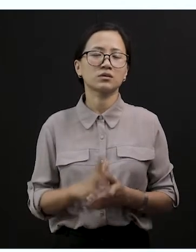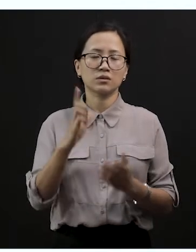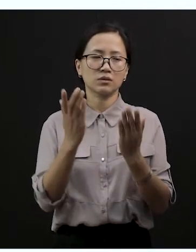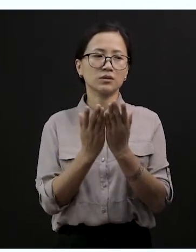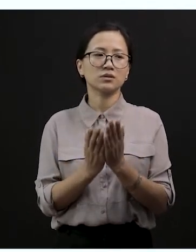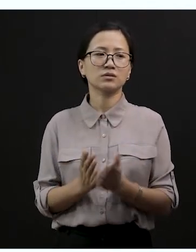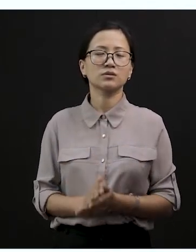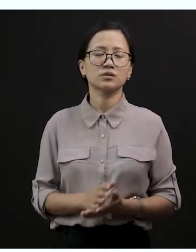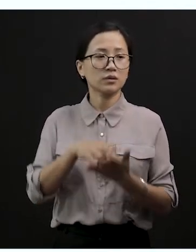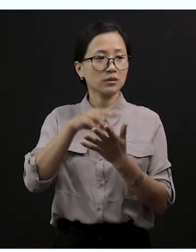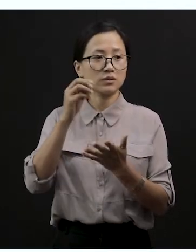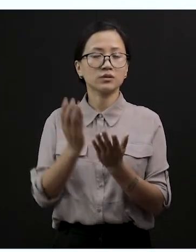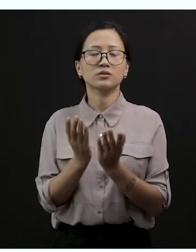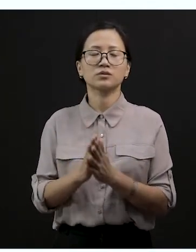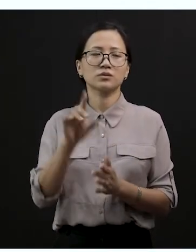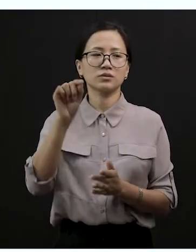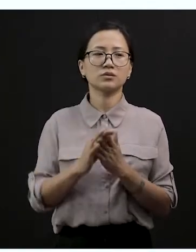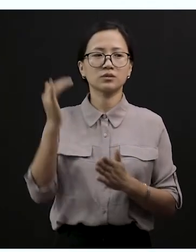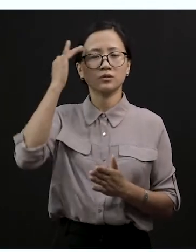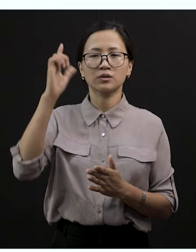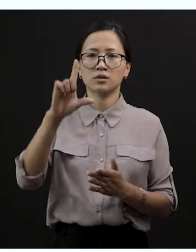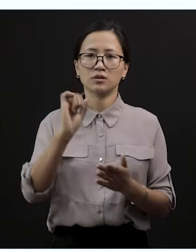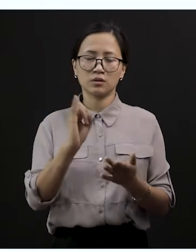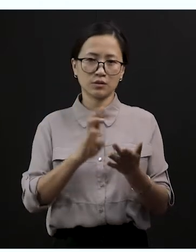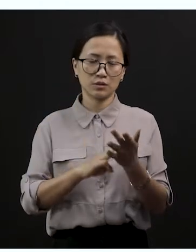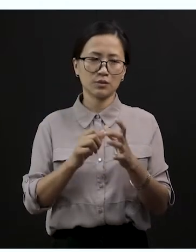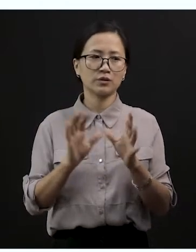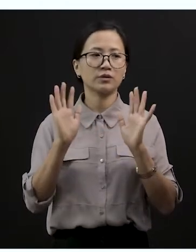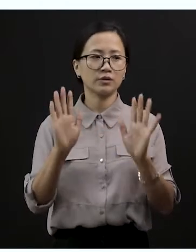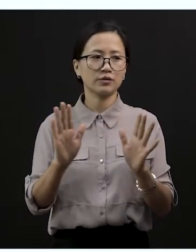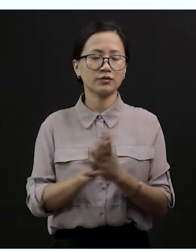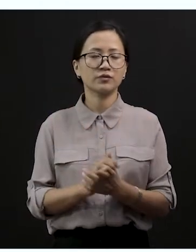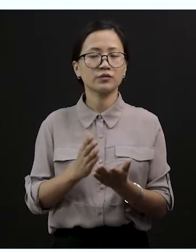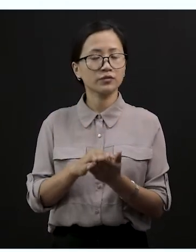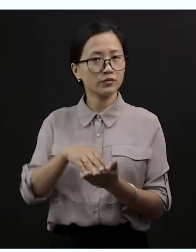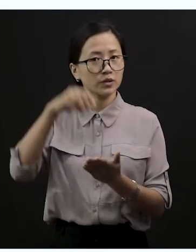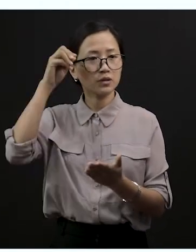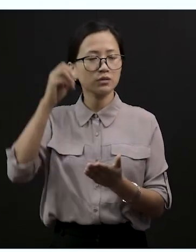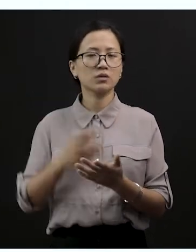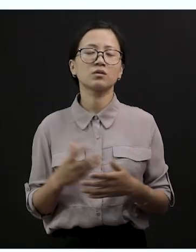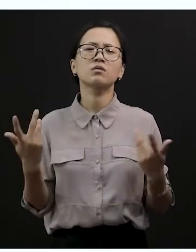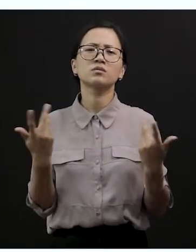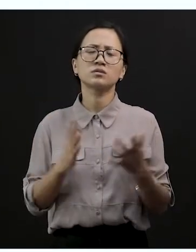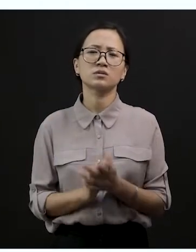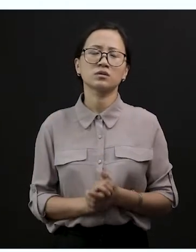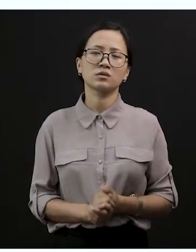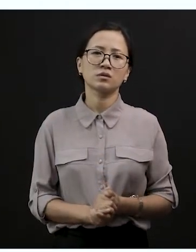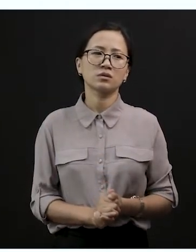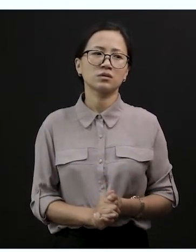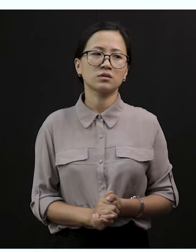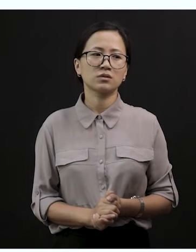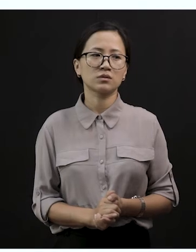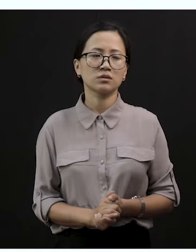learned? Okay, through this story, Lima have learned many things, right? But what are the things do you think